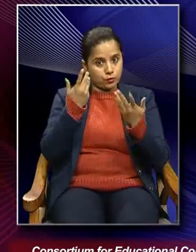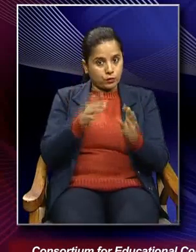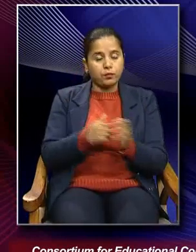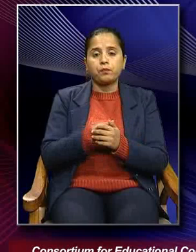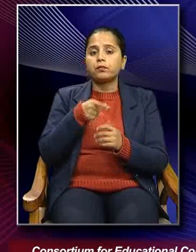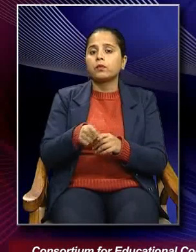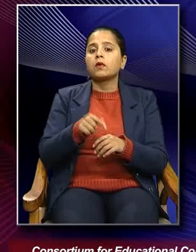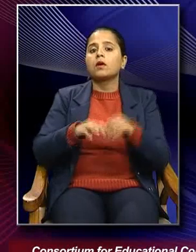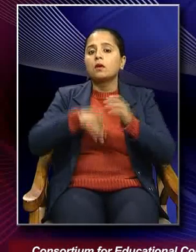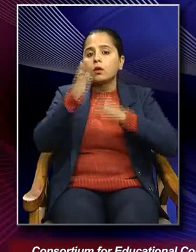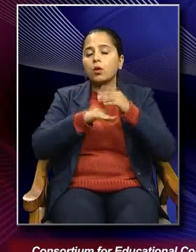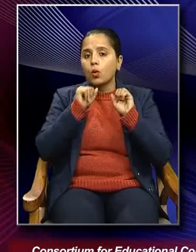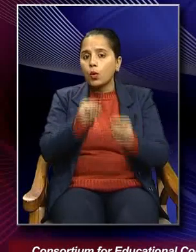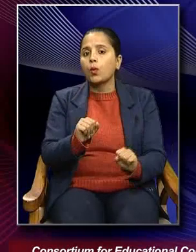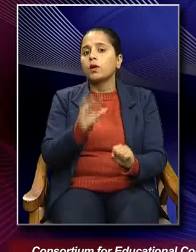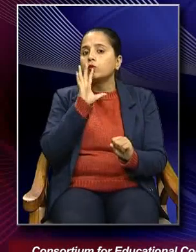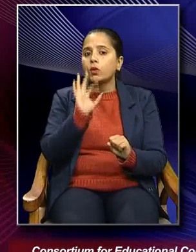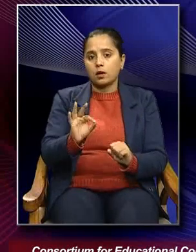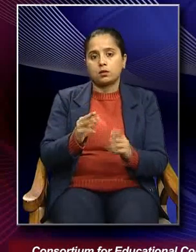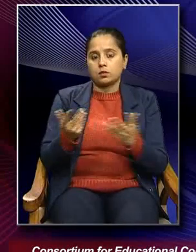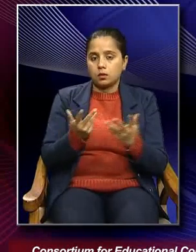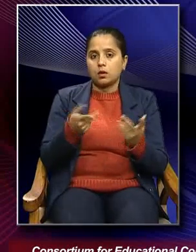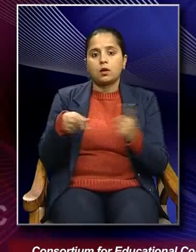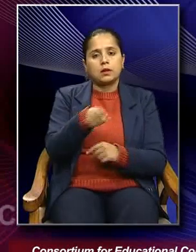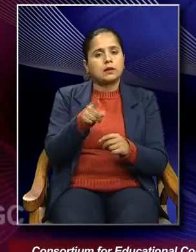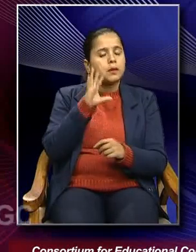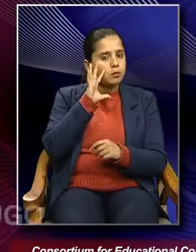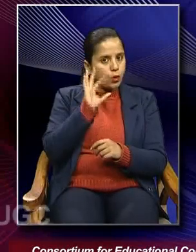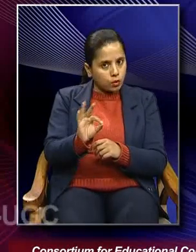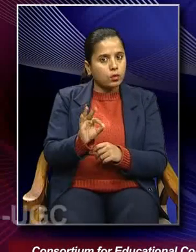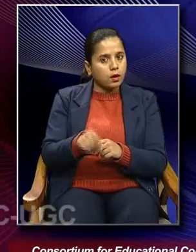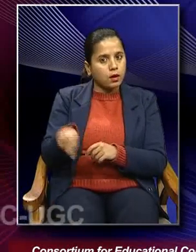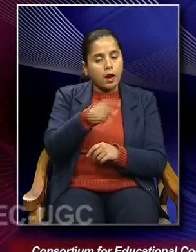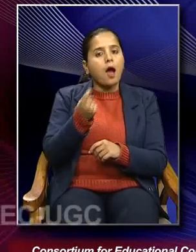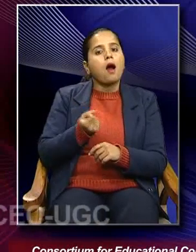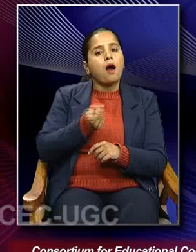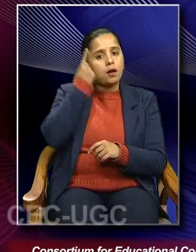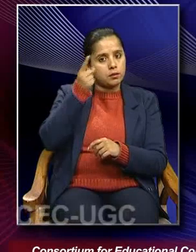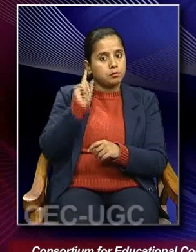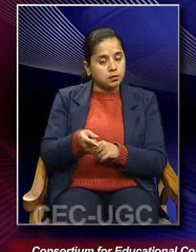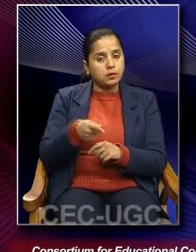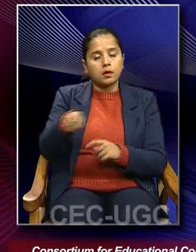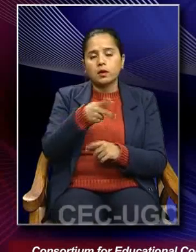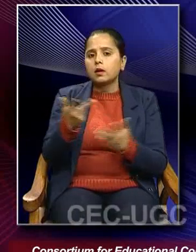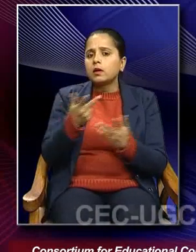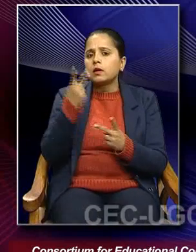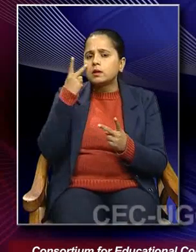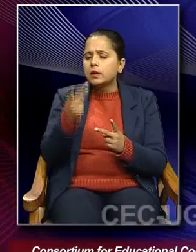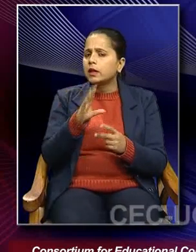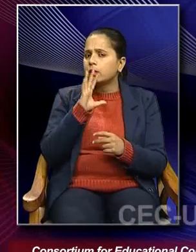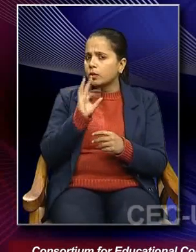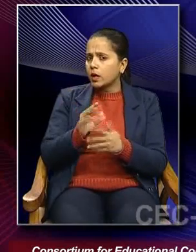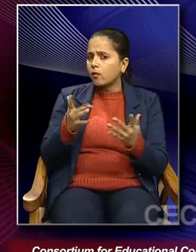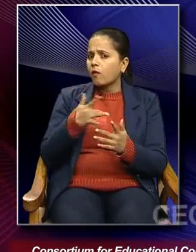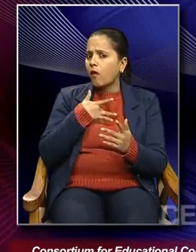the construction of reality, it is important to understand what kind of reality